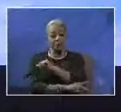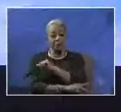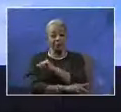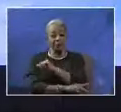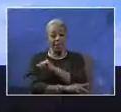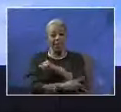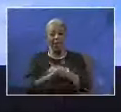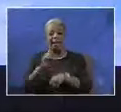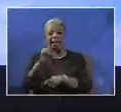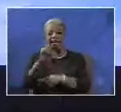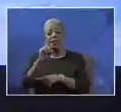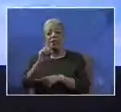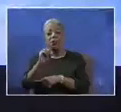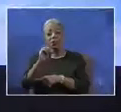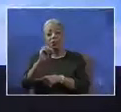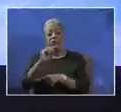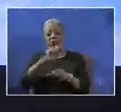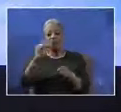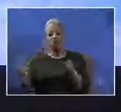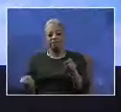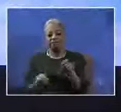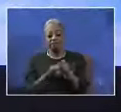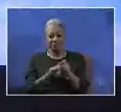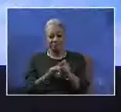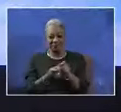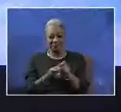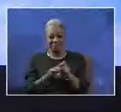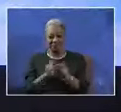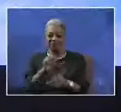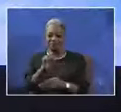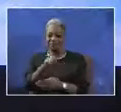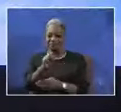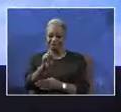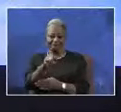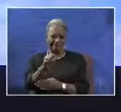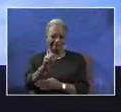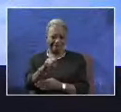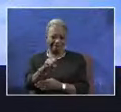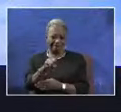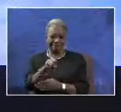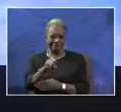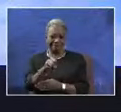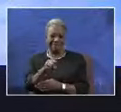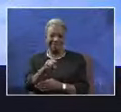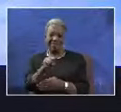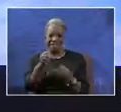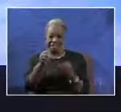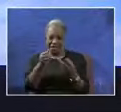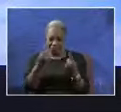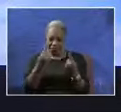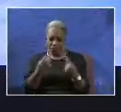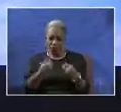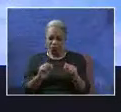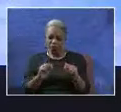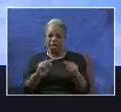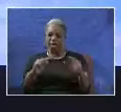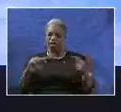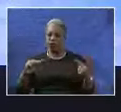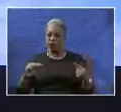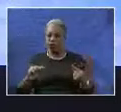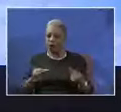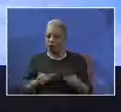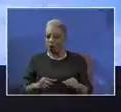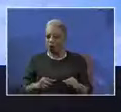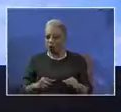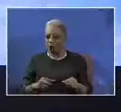out of vindictiveness. They're doing it to hurt you. When